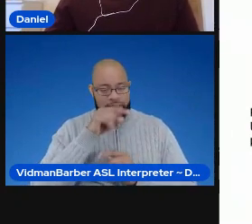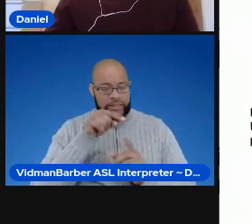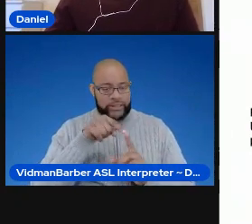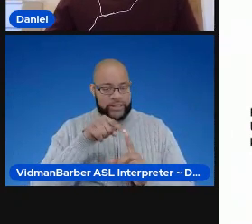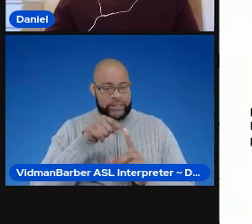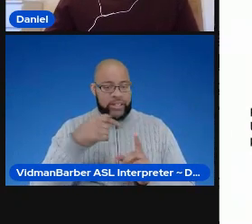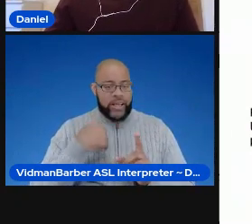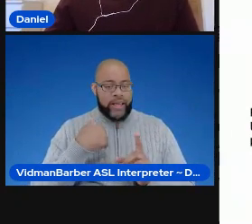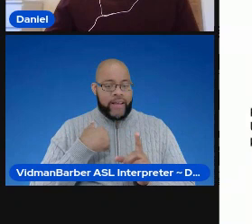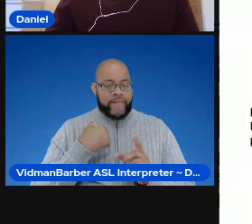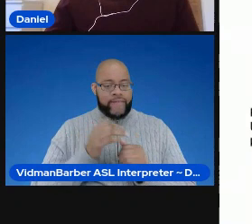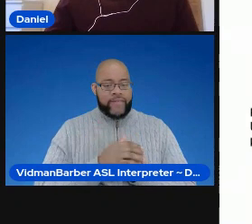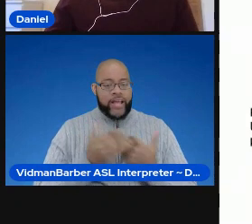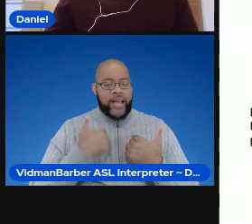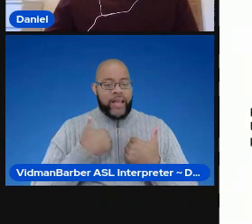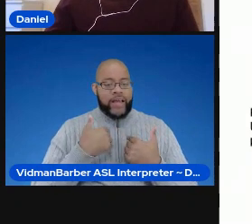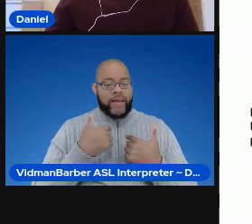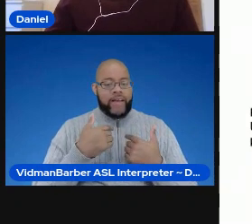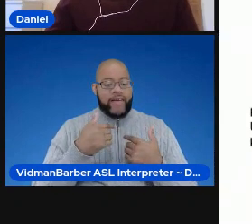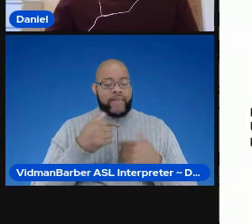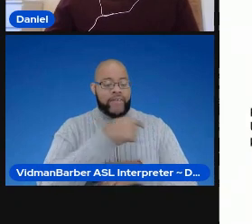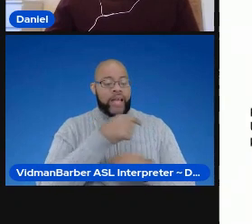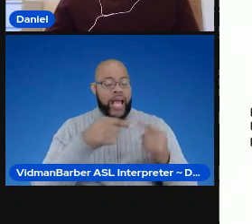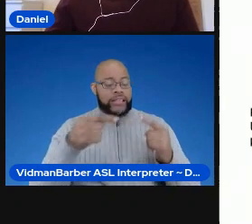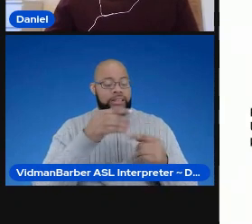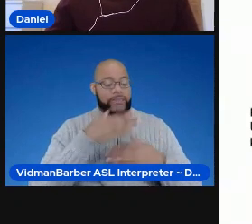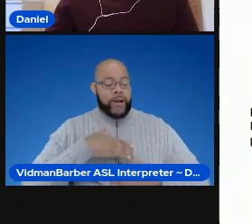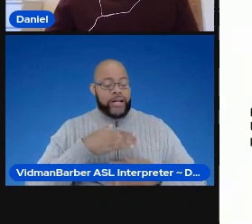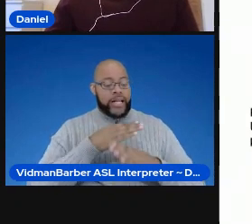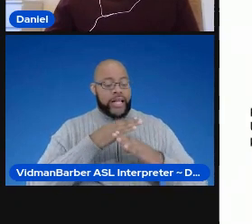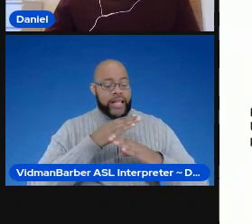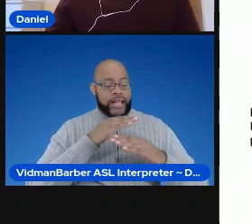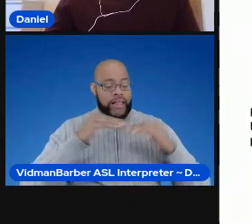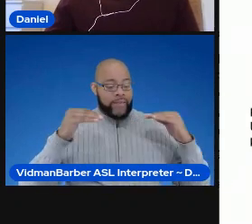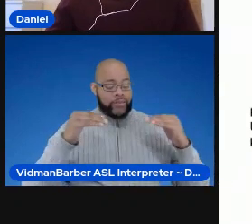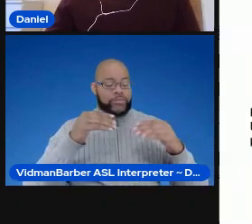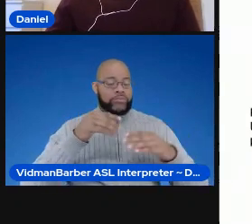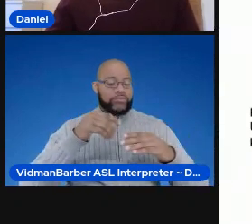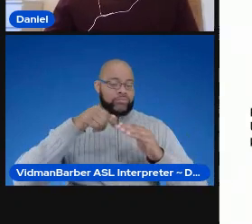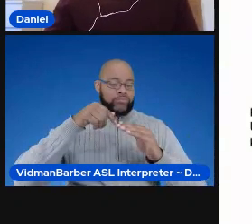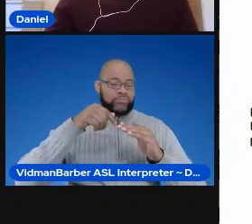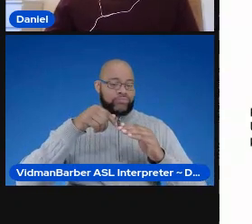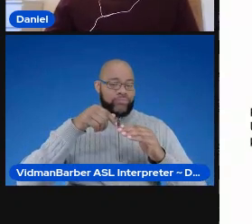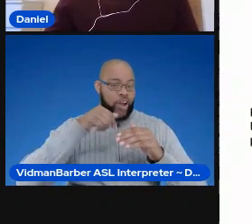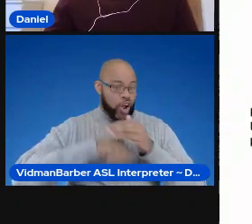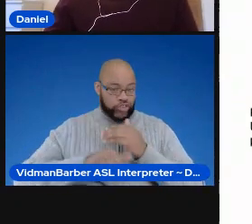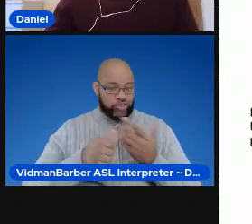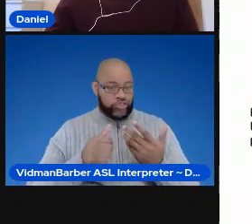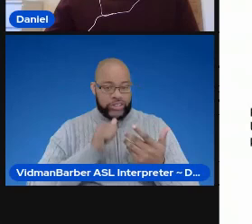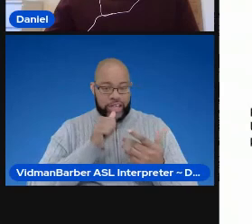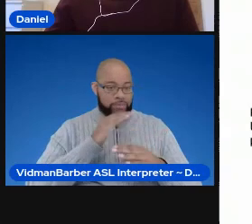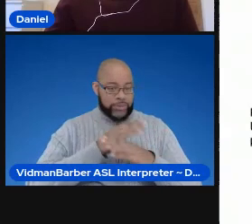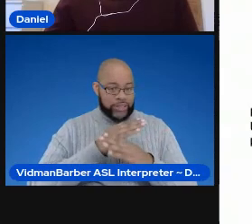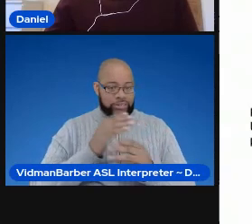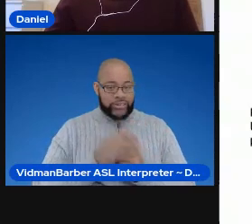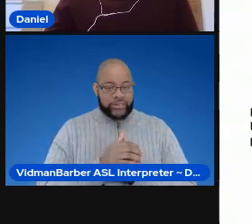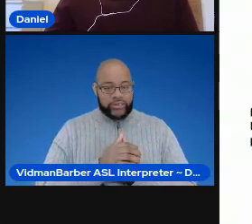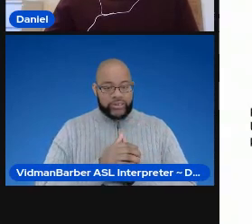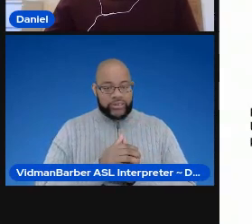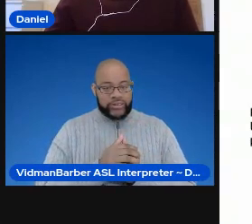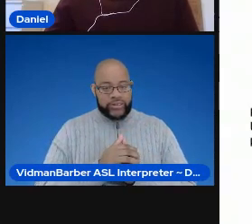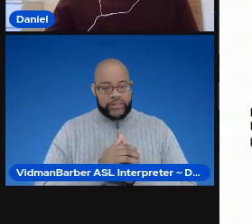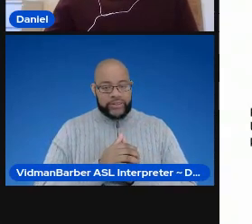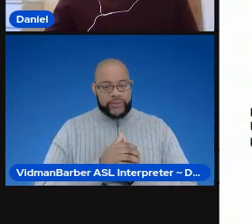have now antibody levels below the putative level of protection by a year of age. And for another encapsulated bacteria, in this case